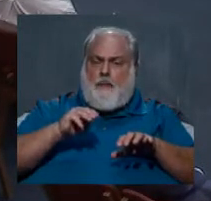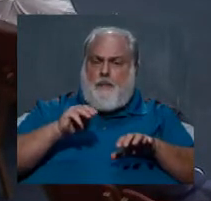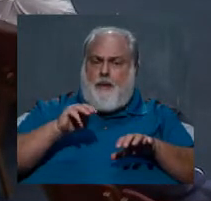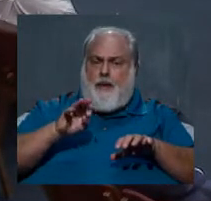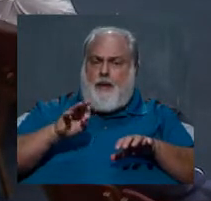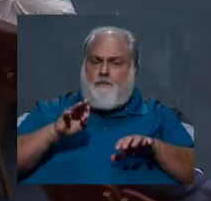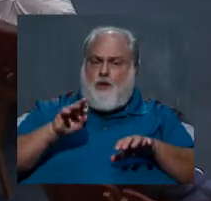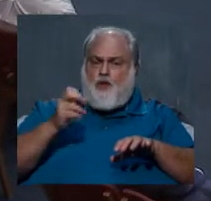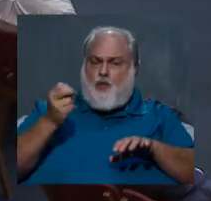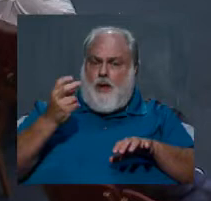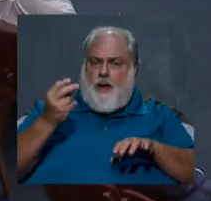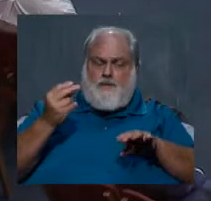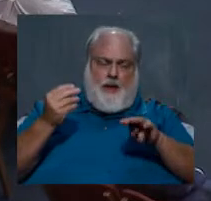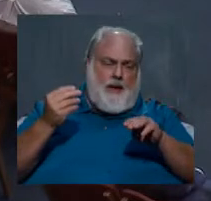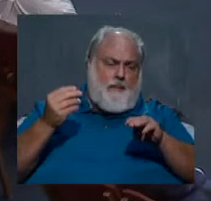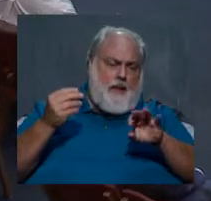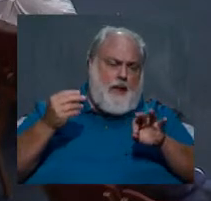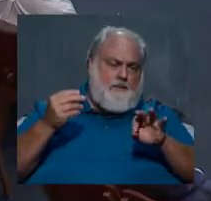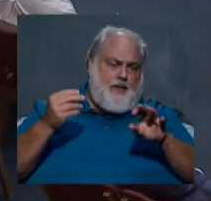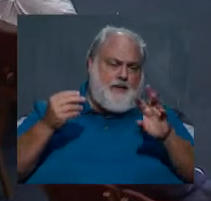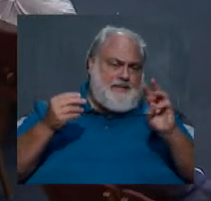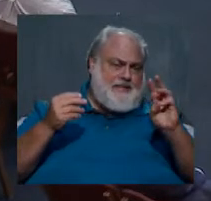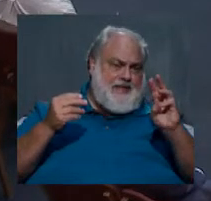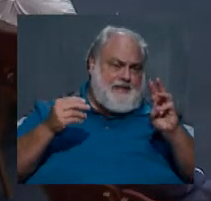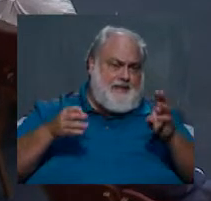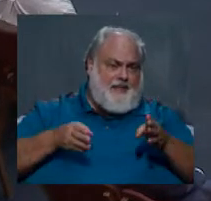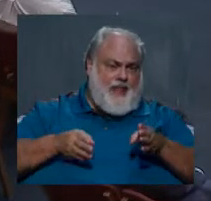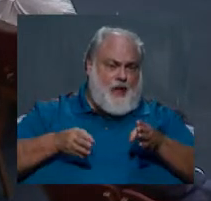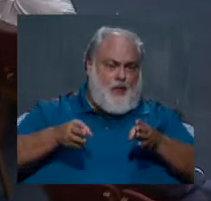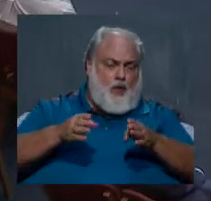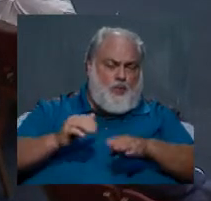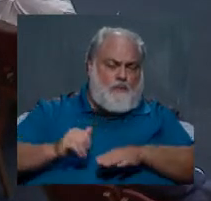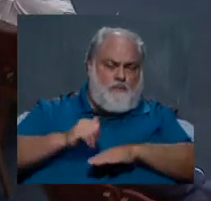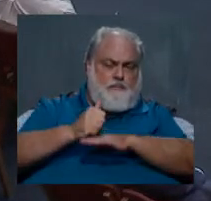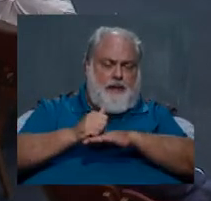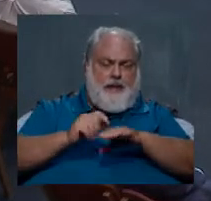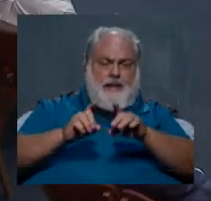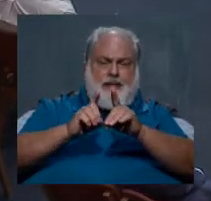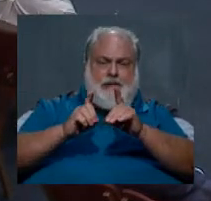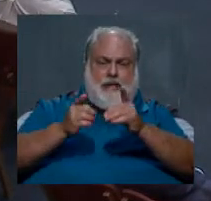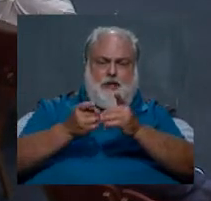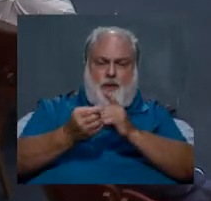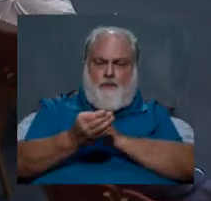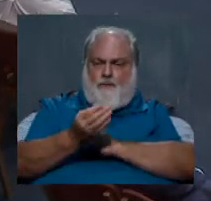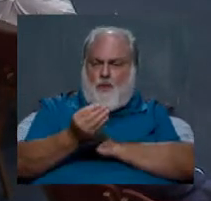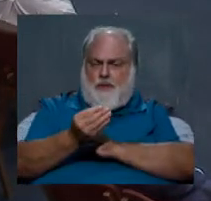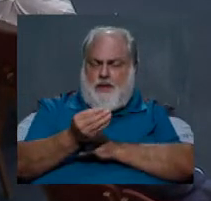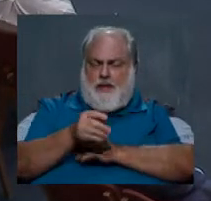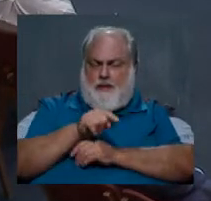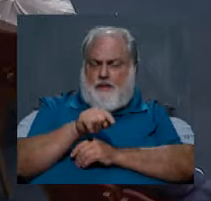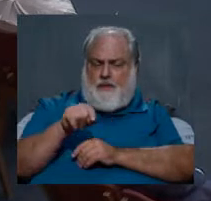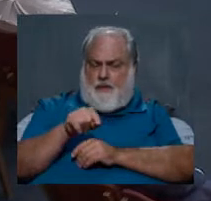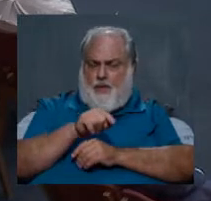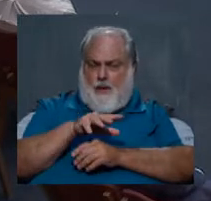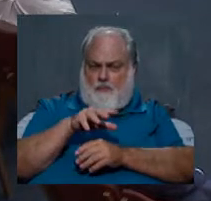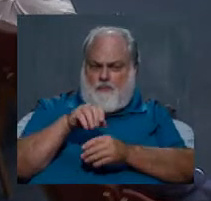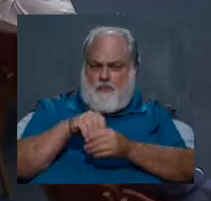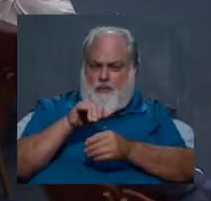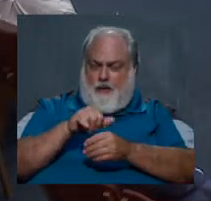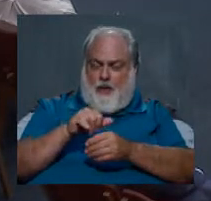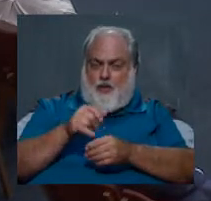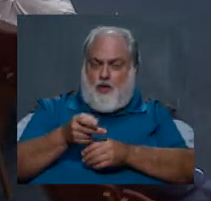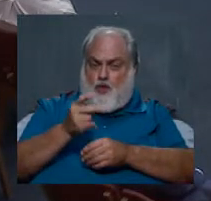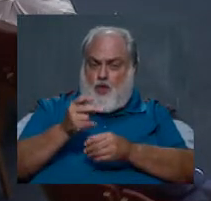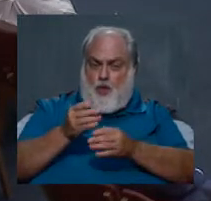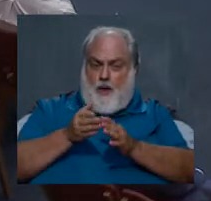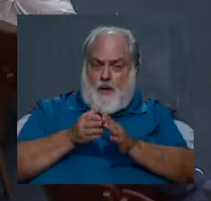MF-6. That road was constructed by District 14, which those two parcels are in. And when those two parcels